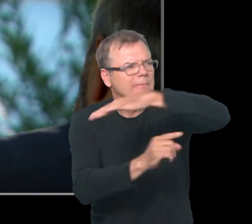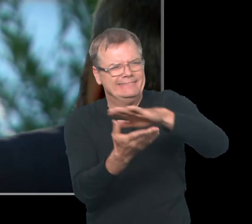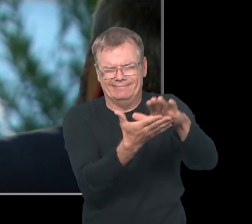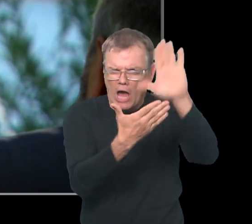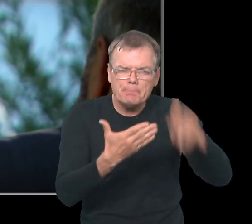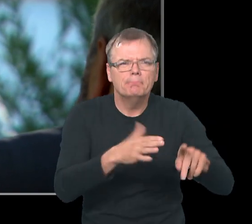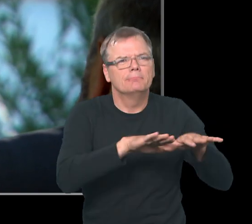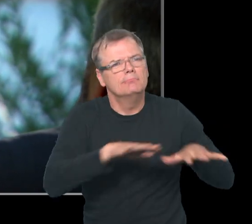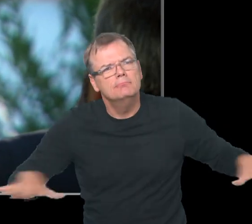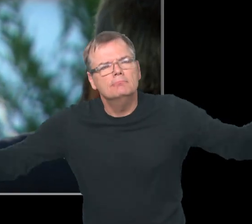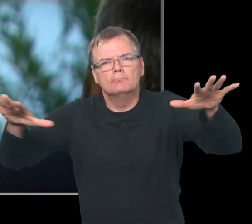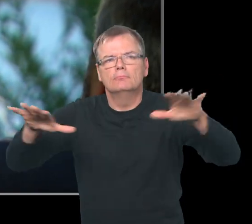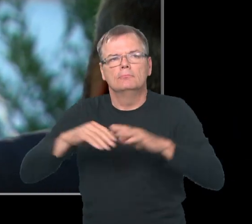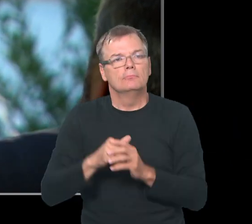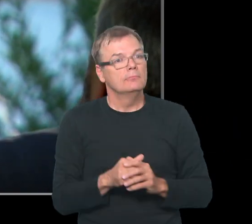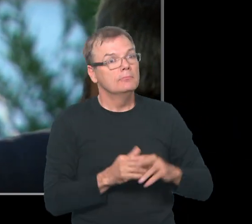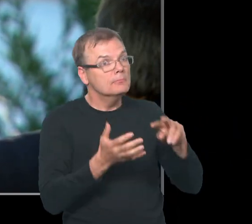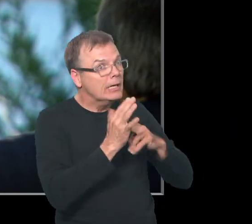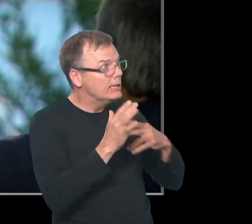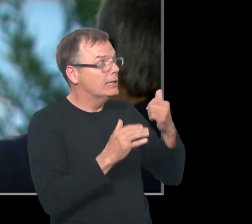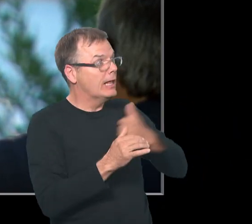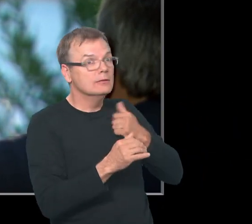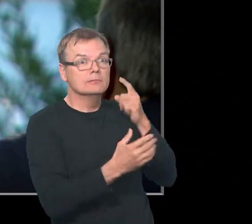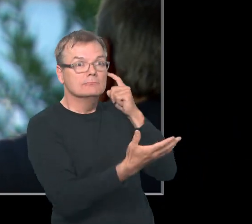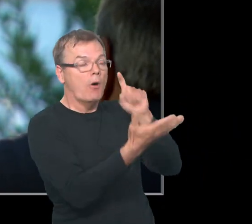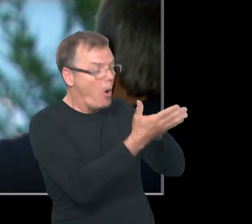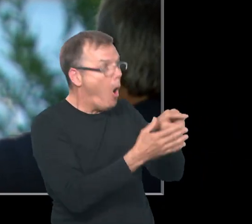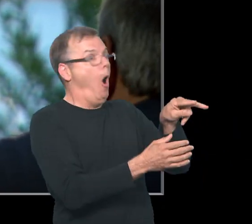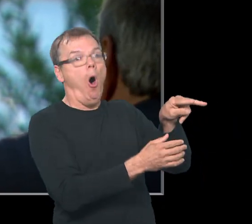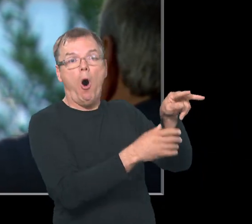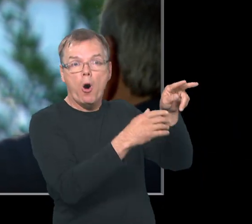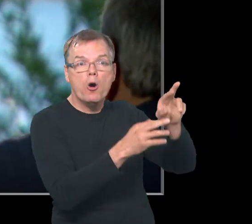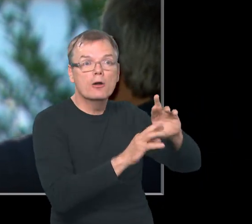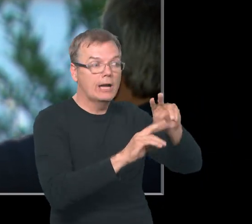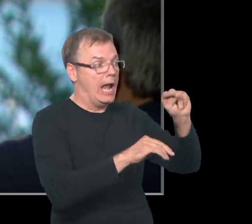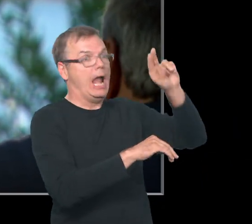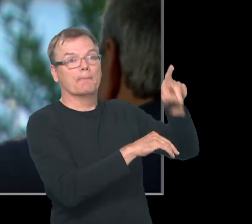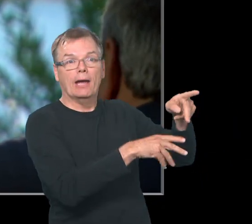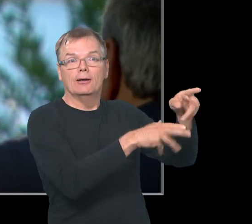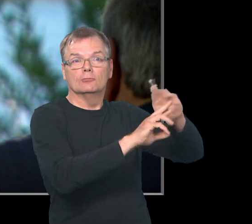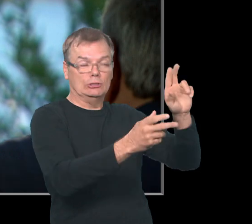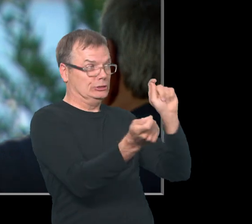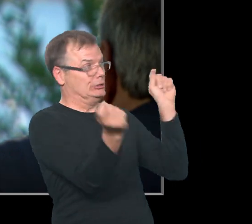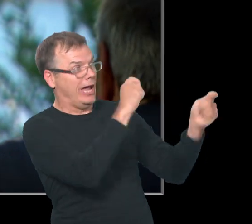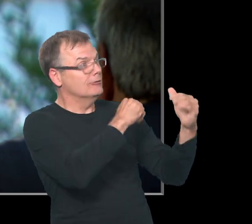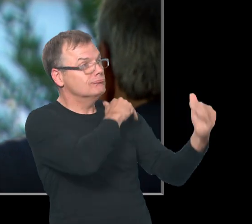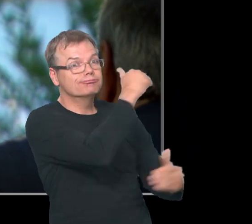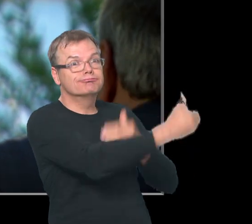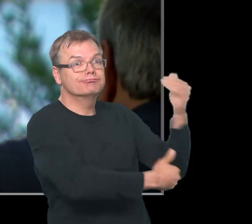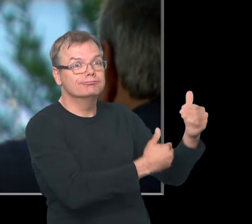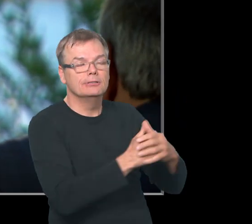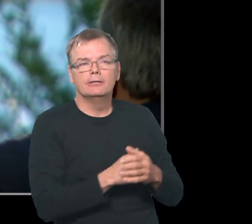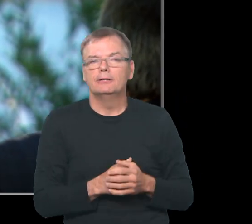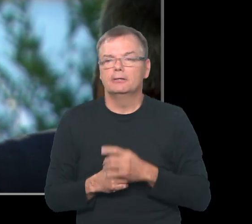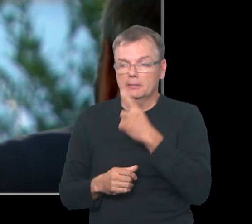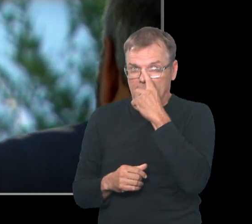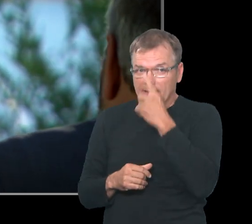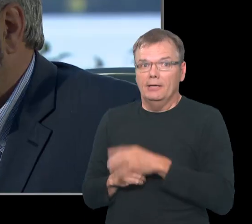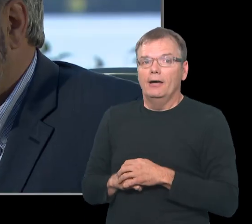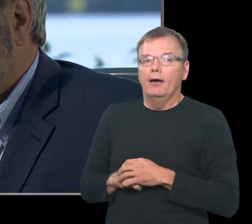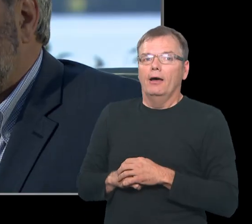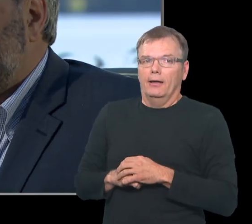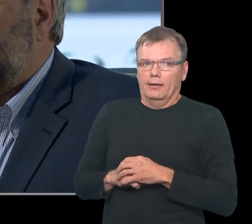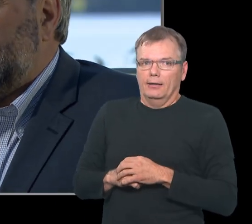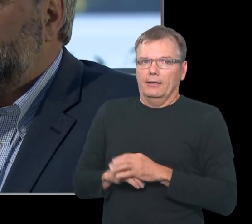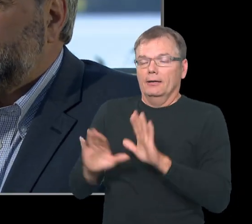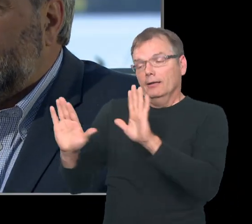have been done. So are you telling me they would see change, they would notice change very quickly if the NDP were to attain